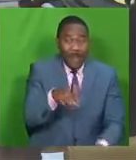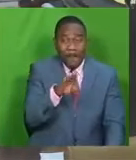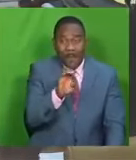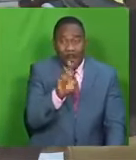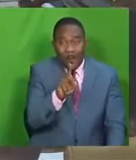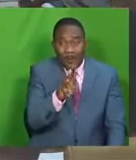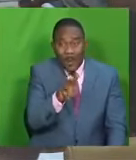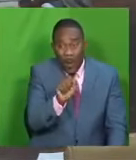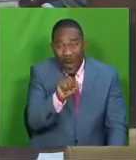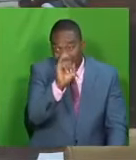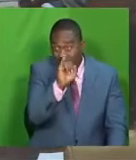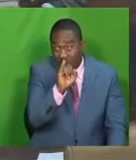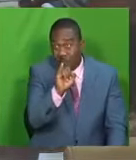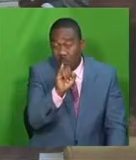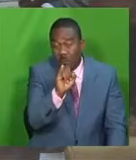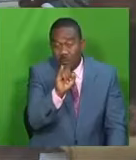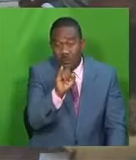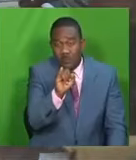for Bekwai.